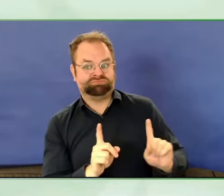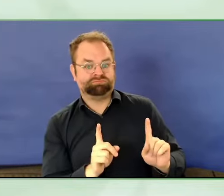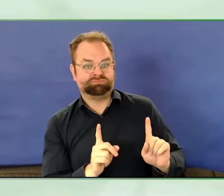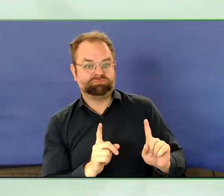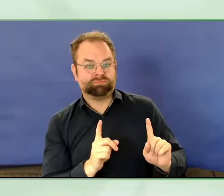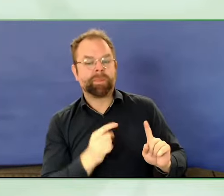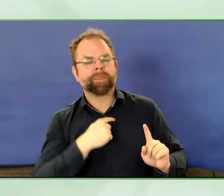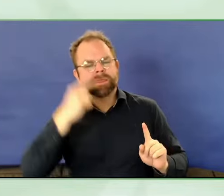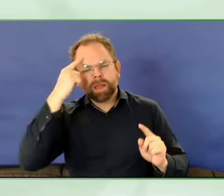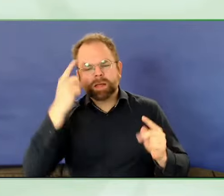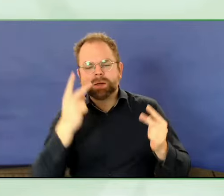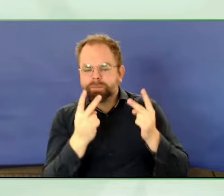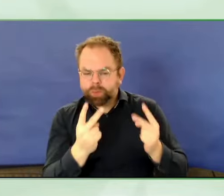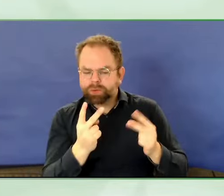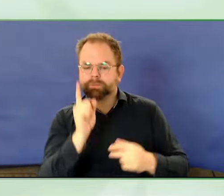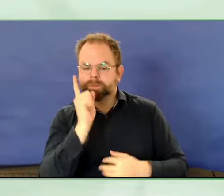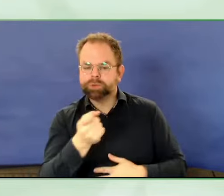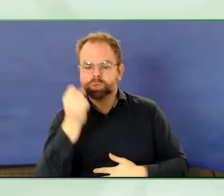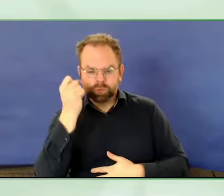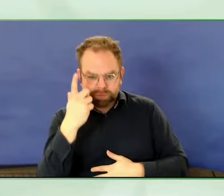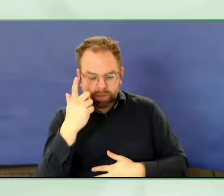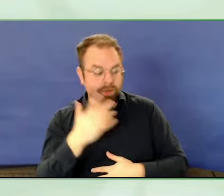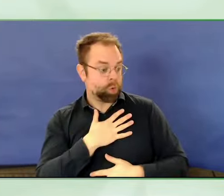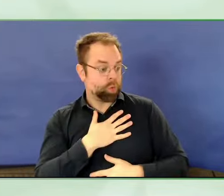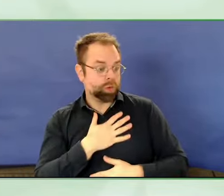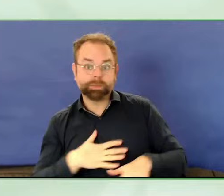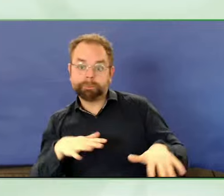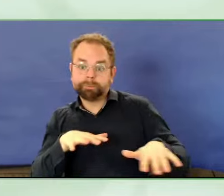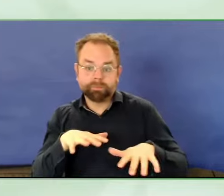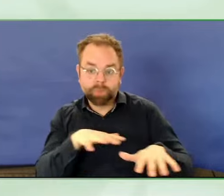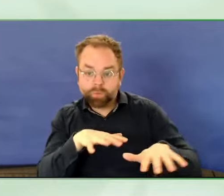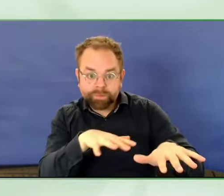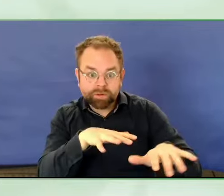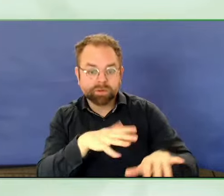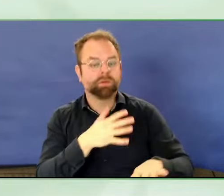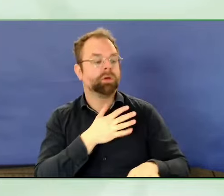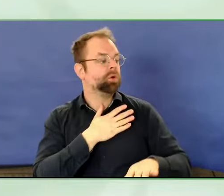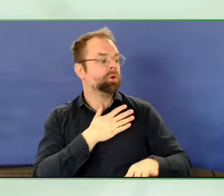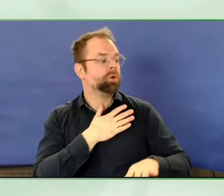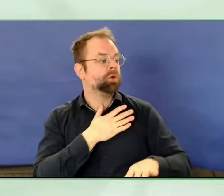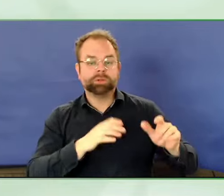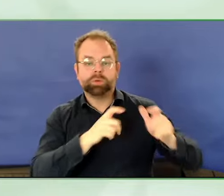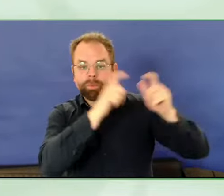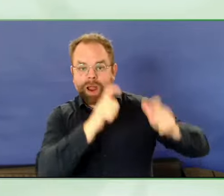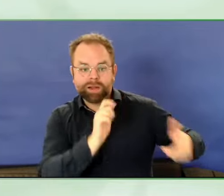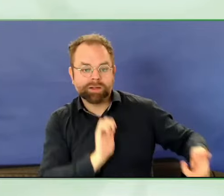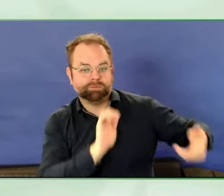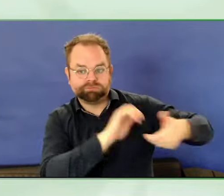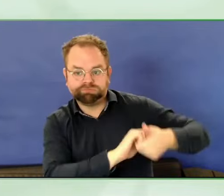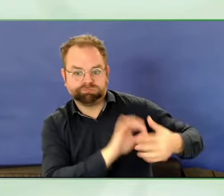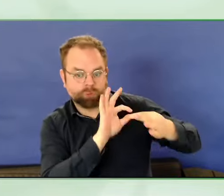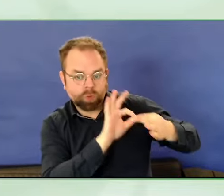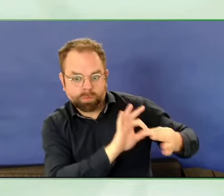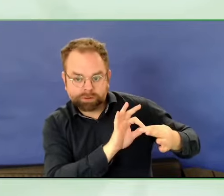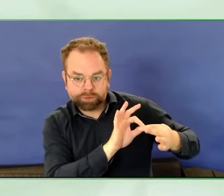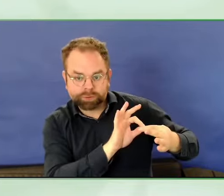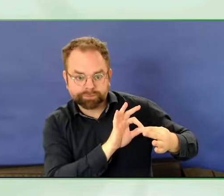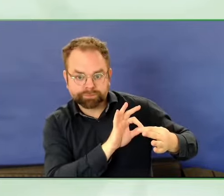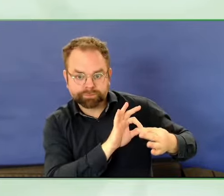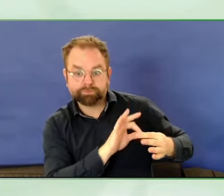inclusive products, that companies understand this expertise and the know-how to do some greater things